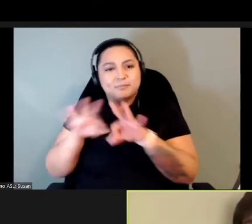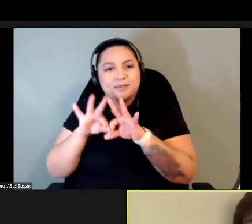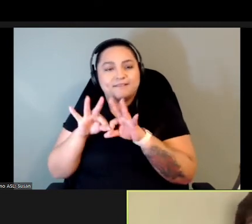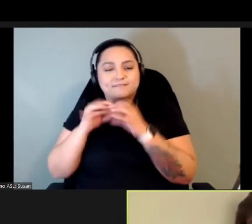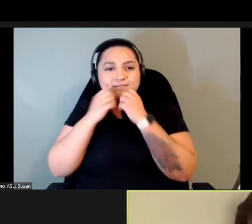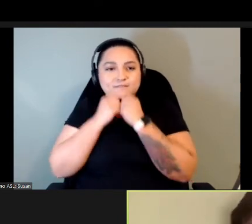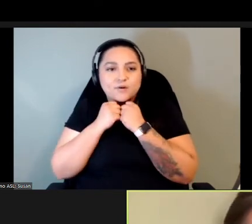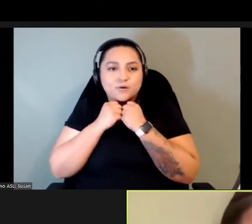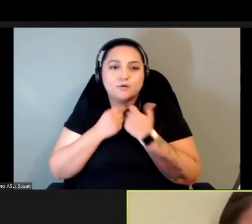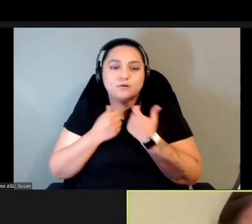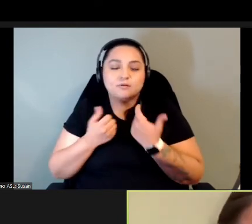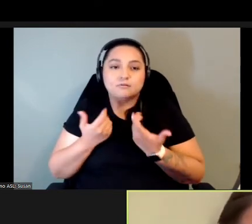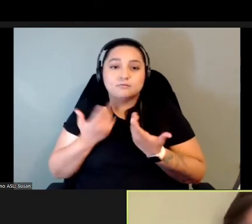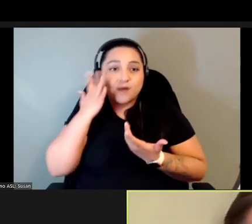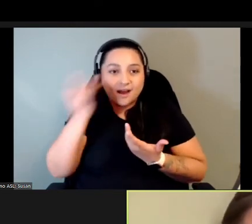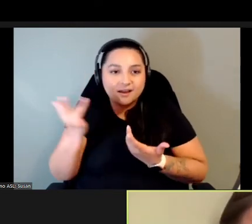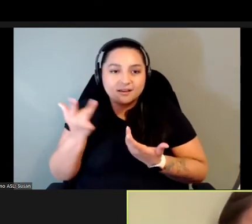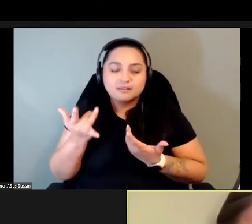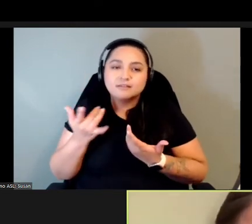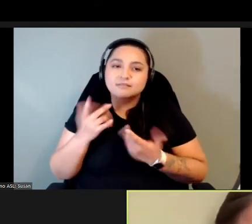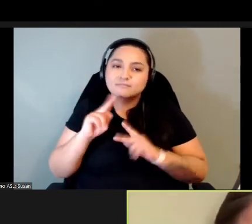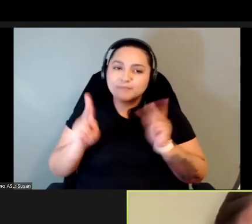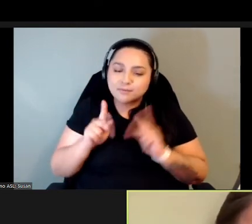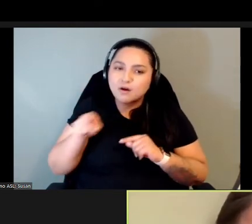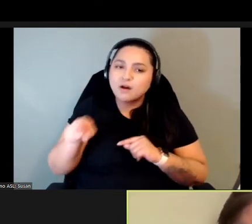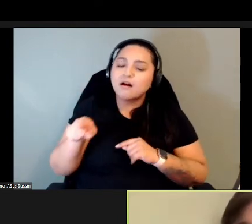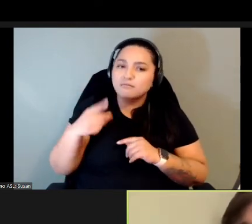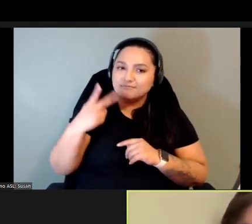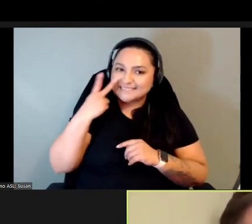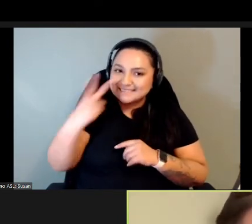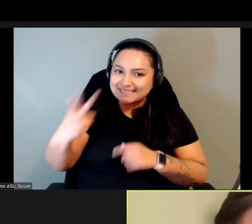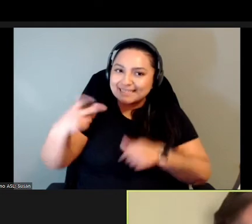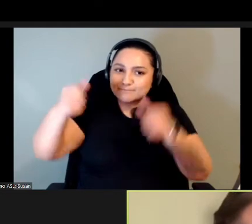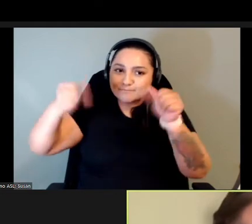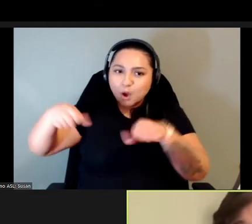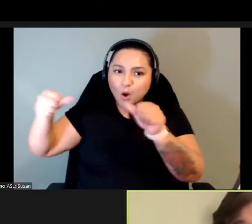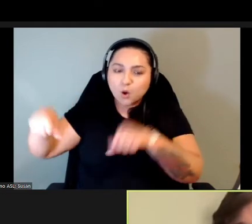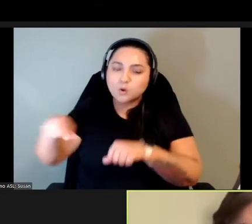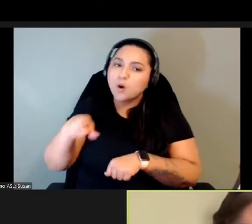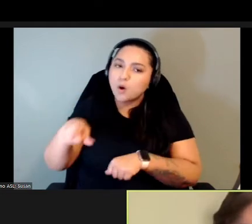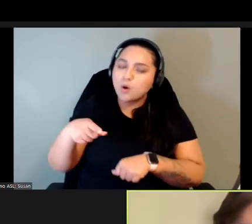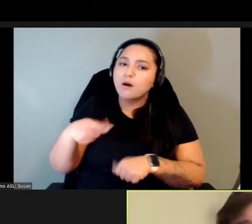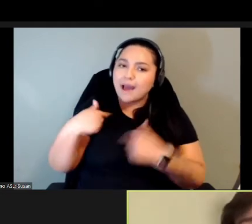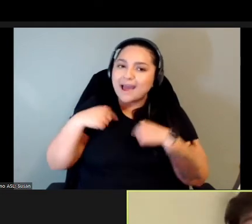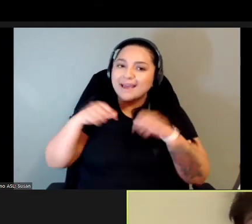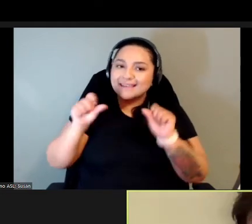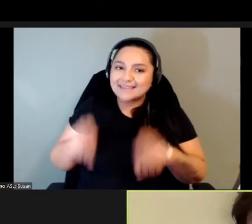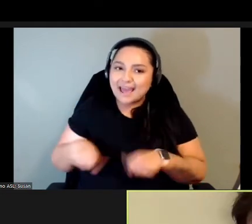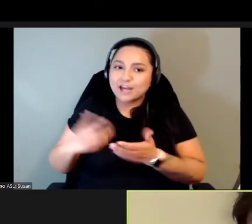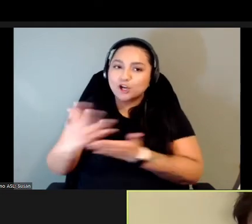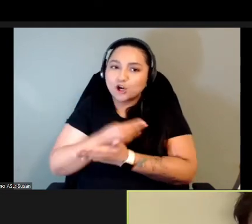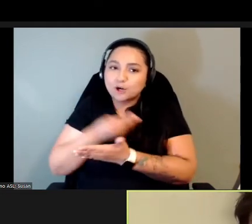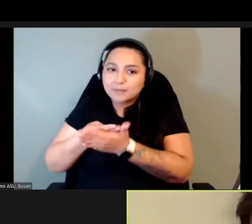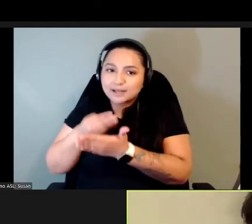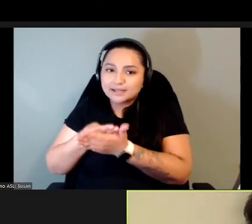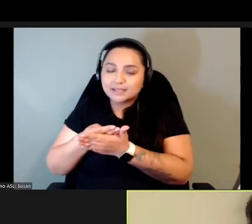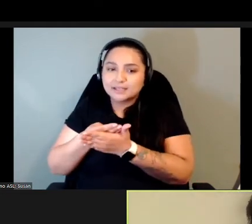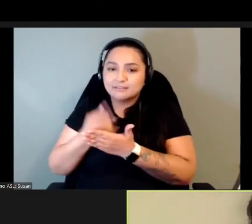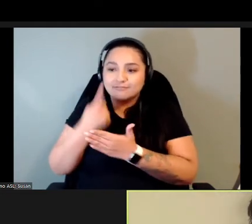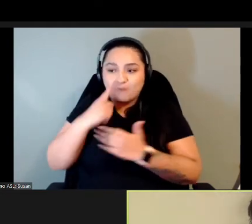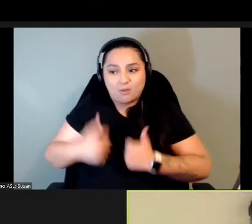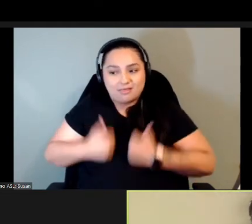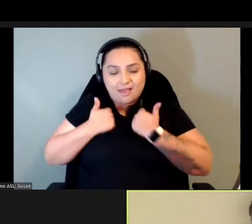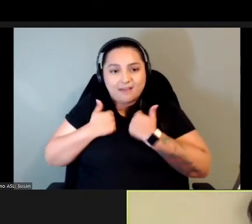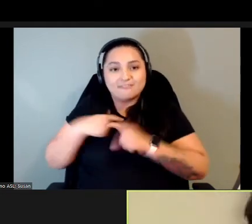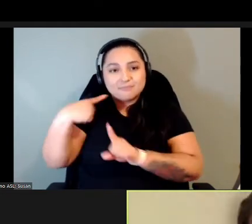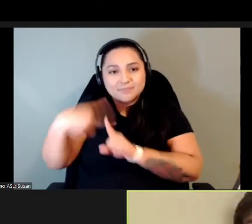see, there's another way that I can make a living and also have joyful work that is dignified, that respects